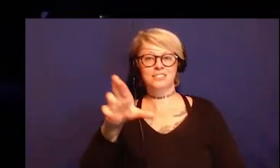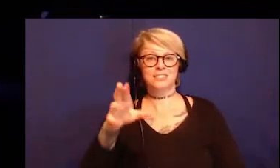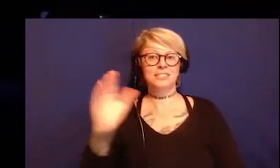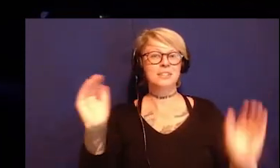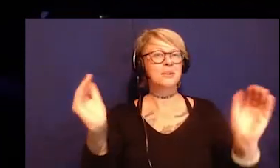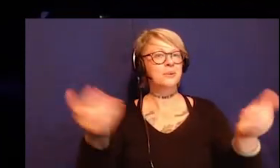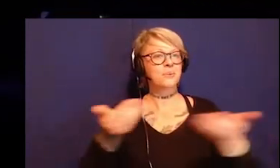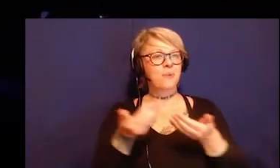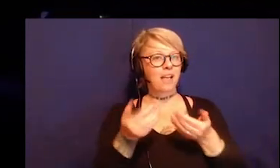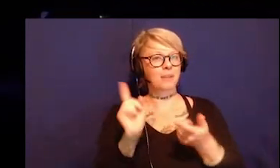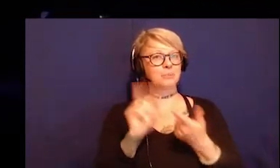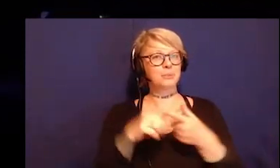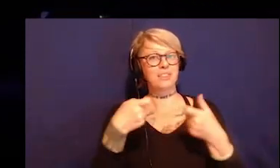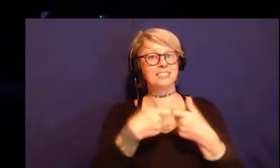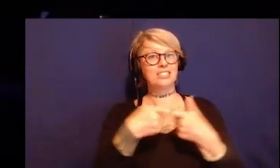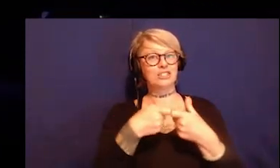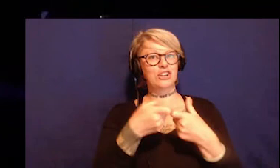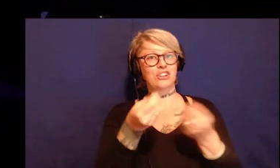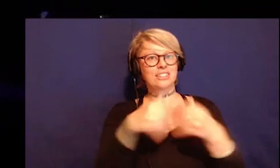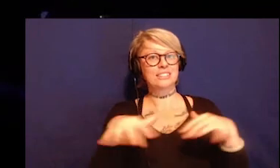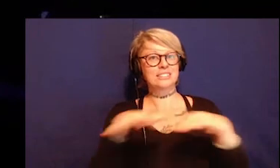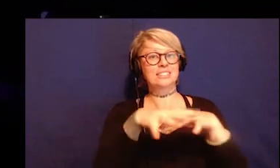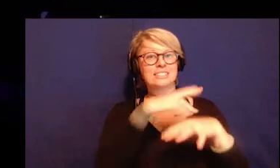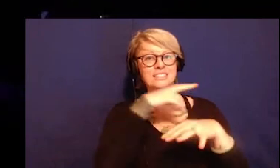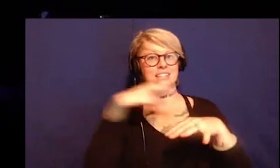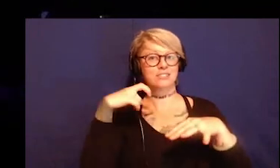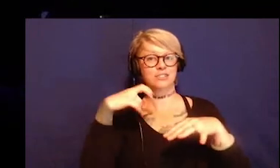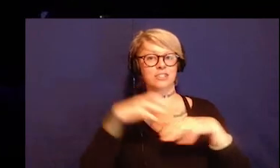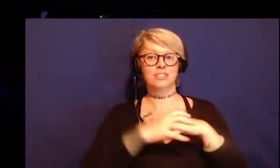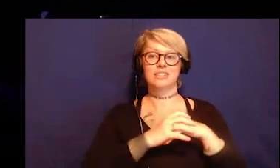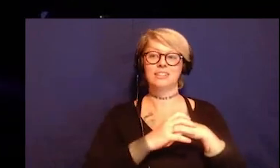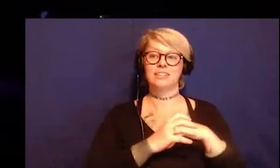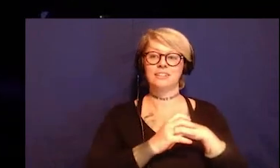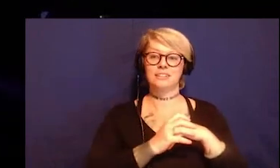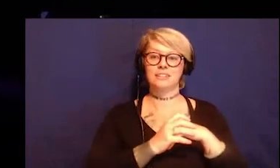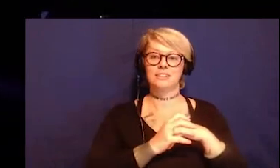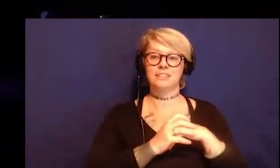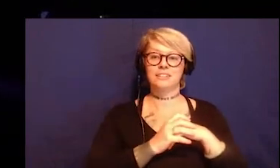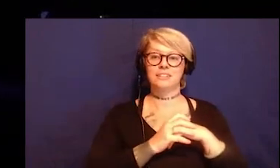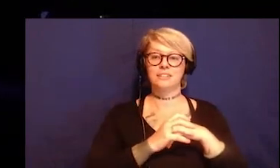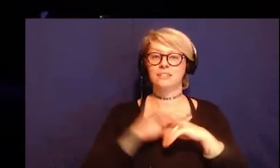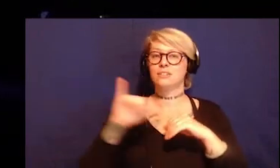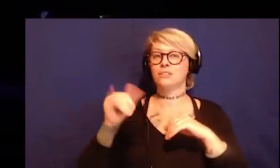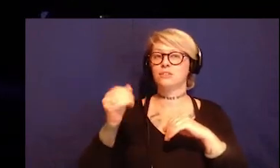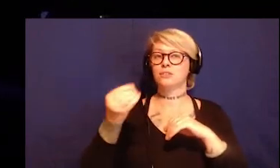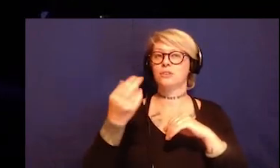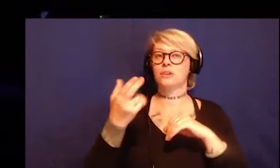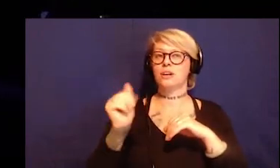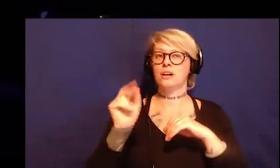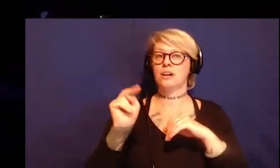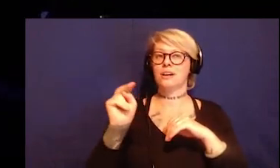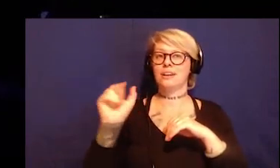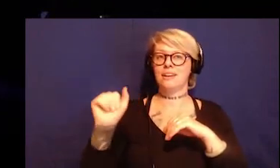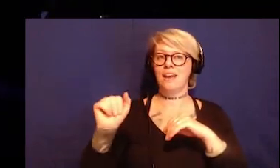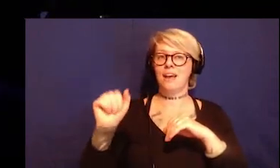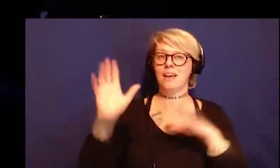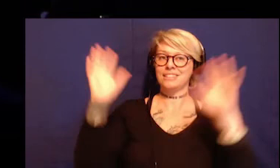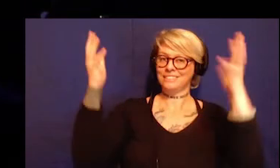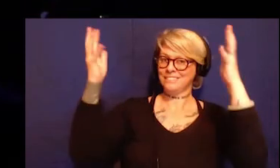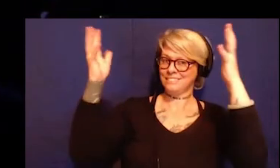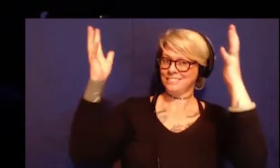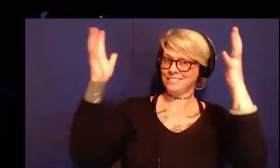Welcome to the Digital Desert by Charles. Johanna Nutter, the director of that little showcase. Let's give it up for